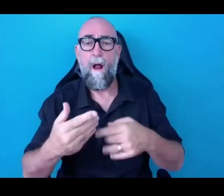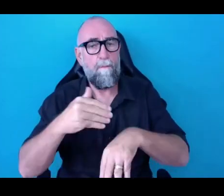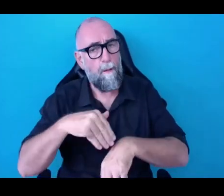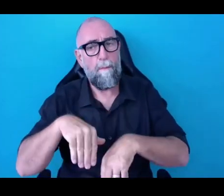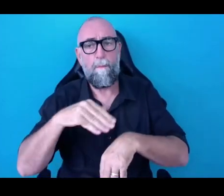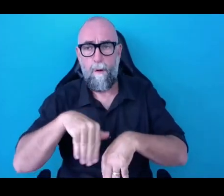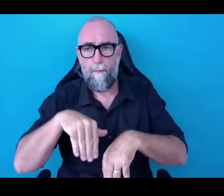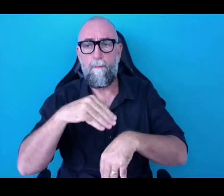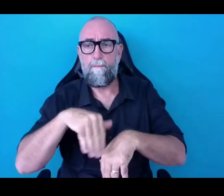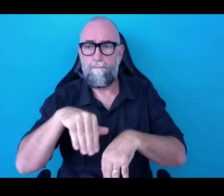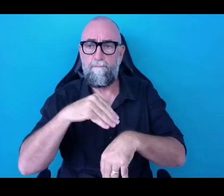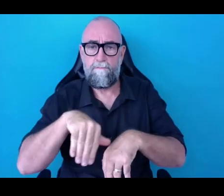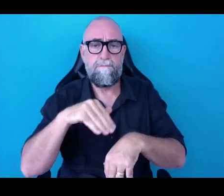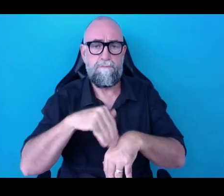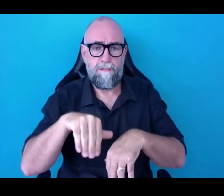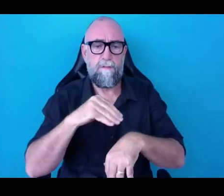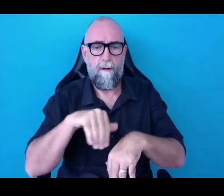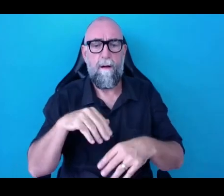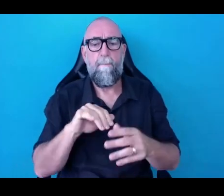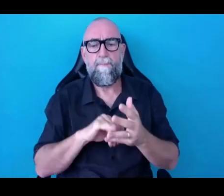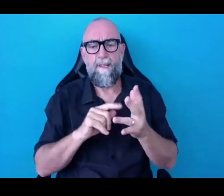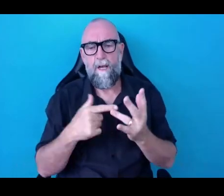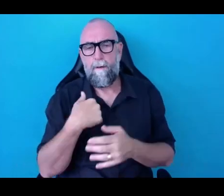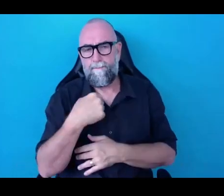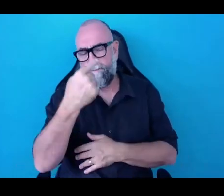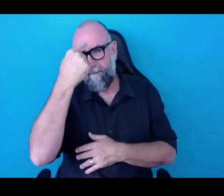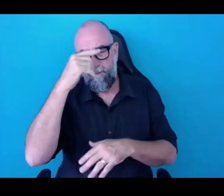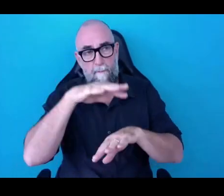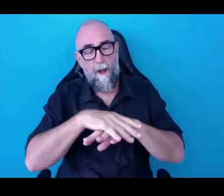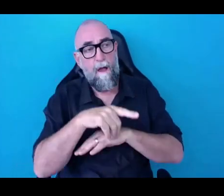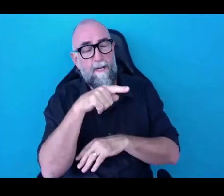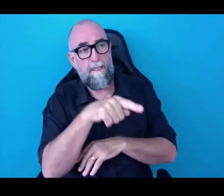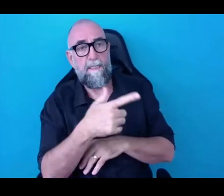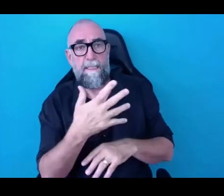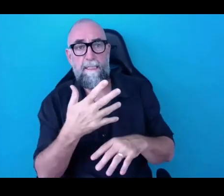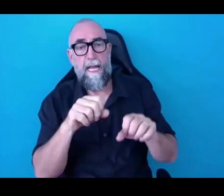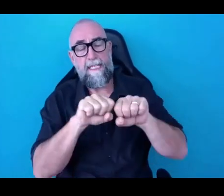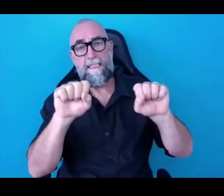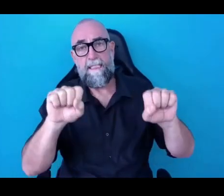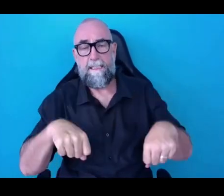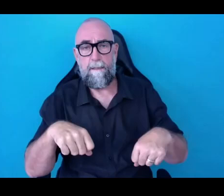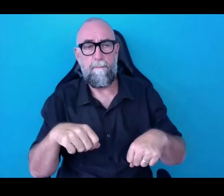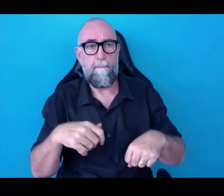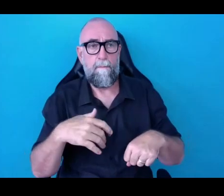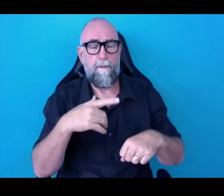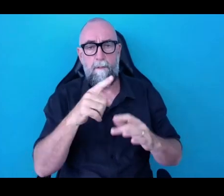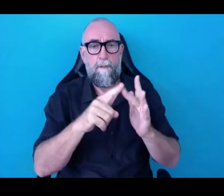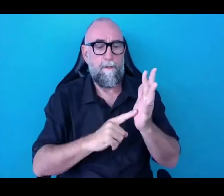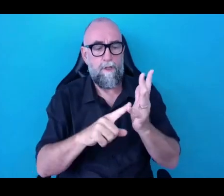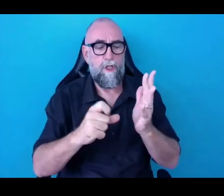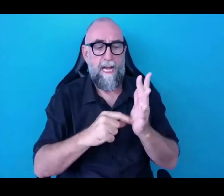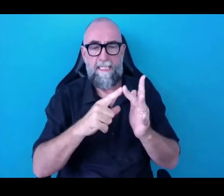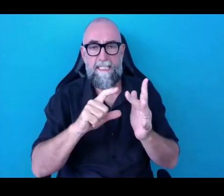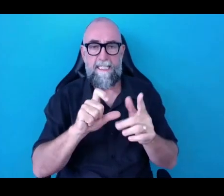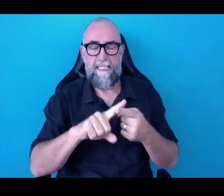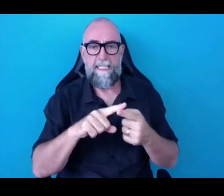so overwhelmed within the juvenile justice system that within the Northern Territory, 100% Aboriginal children. There's no engagement